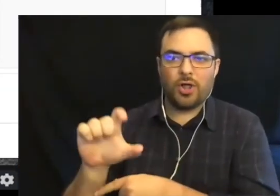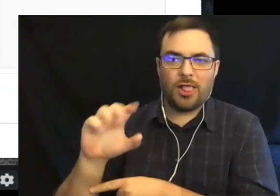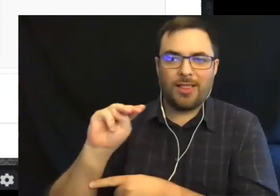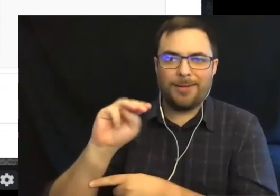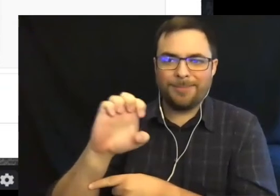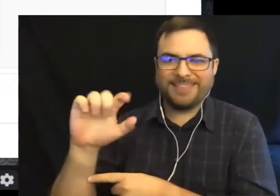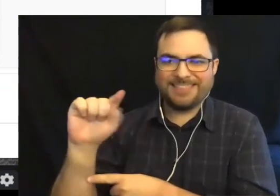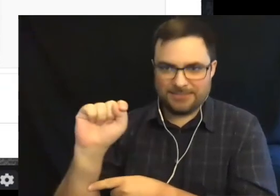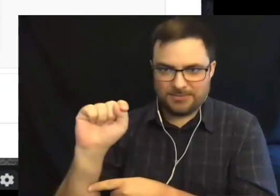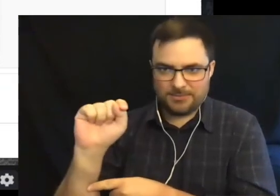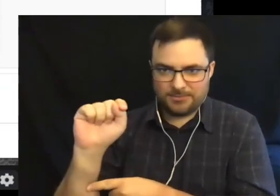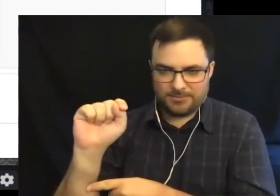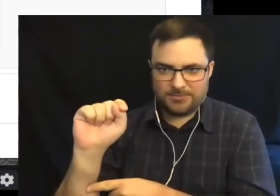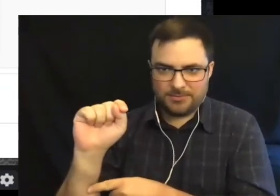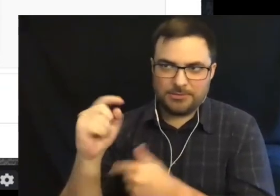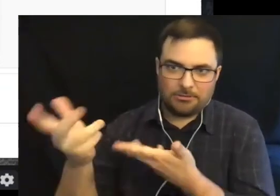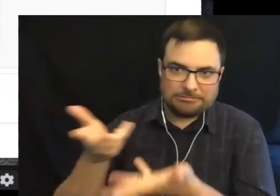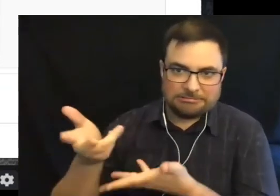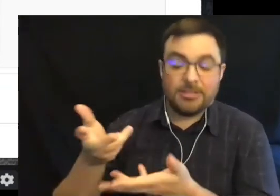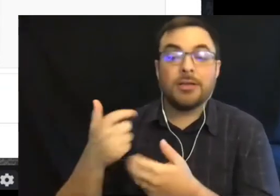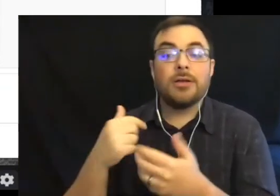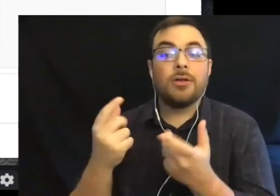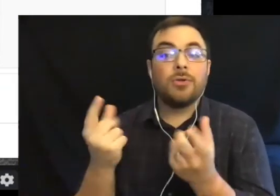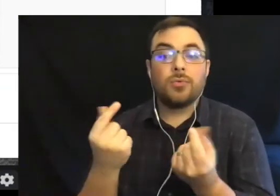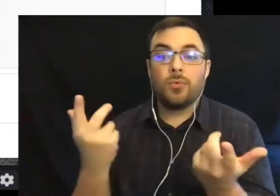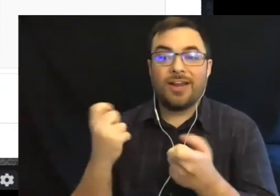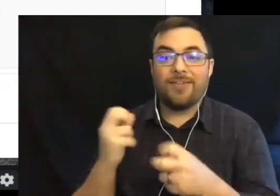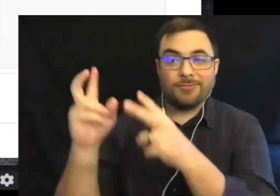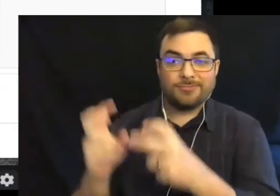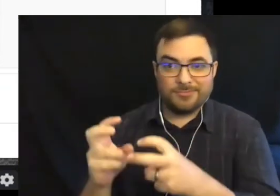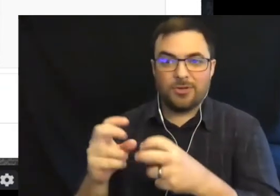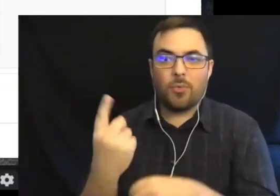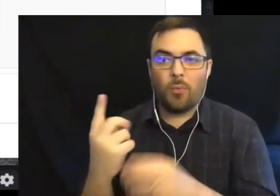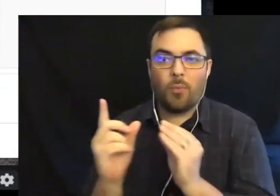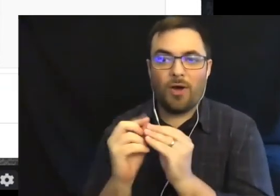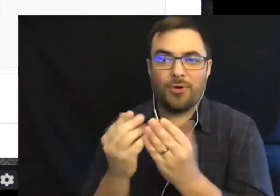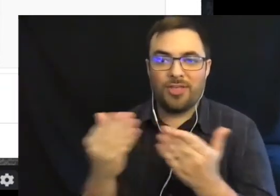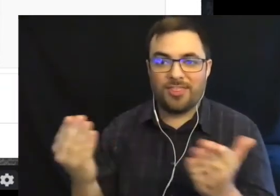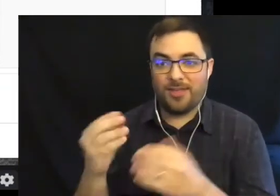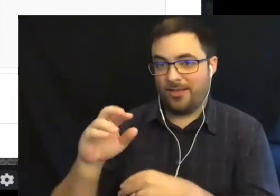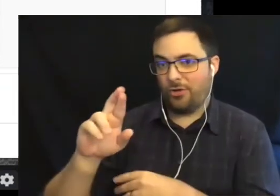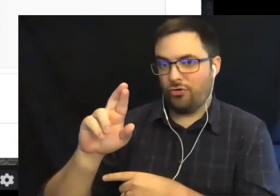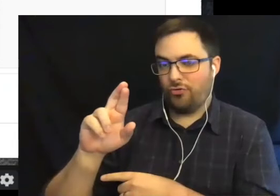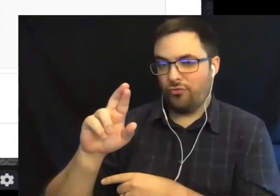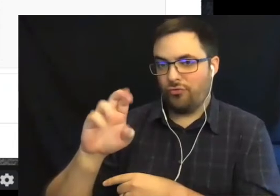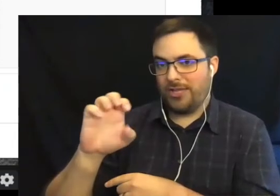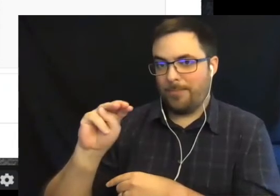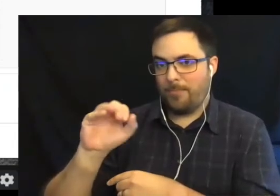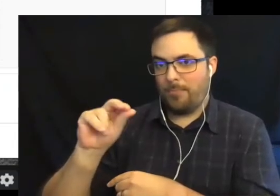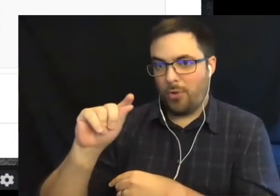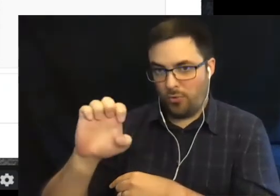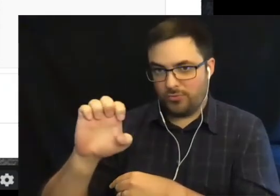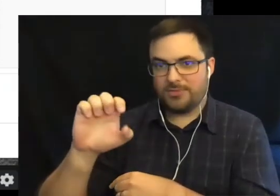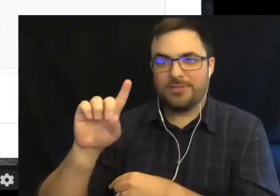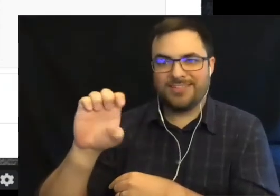around this is we have to download another extension, and it's the Chrome Remote Desktop. And once you